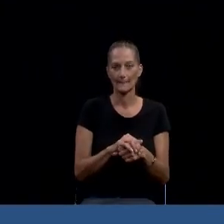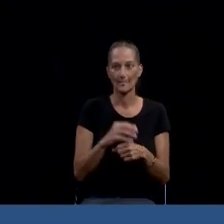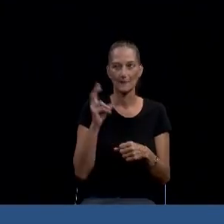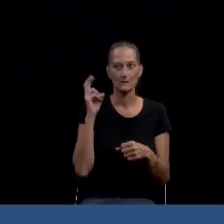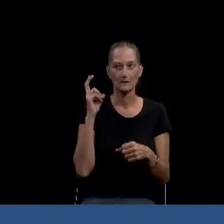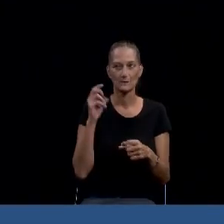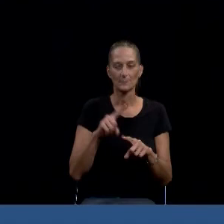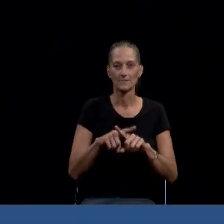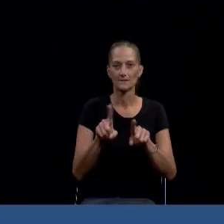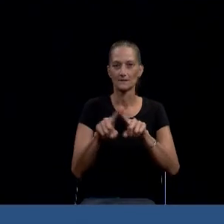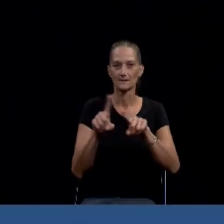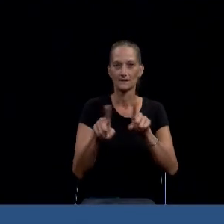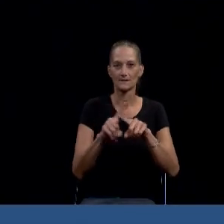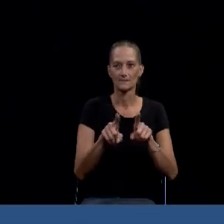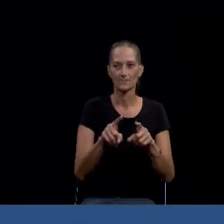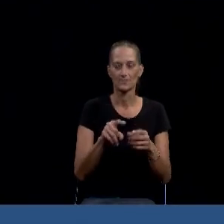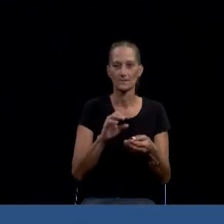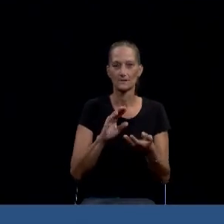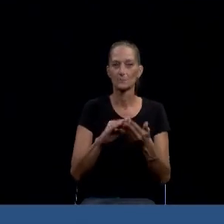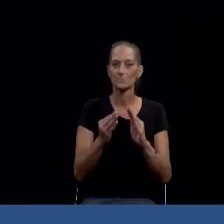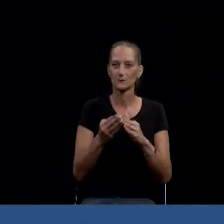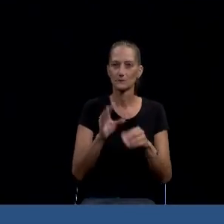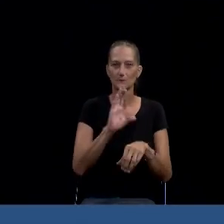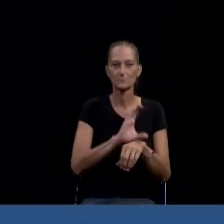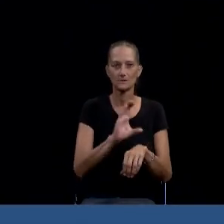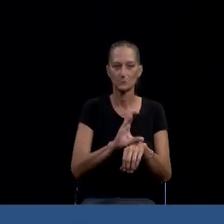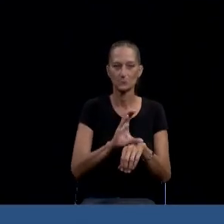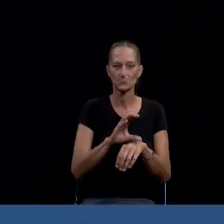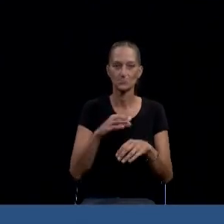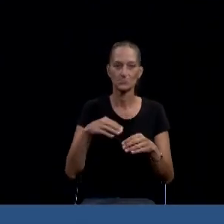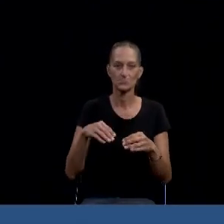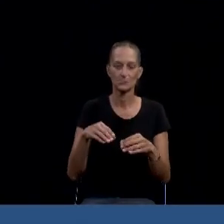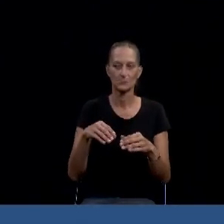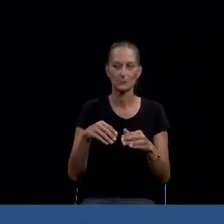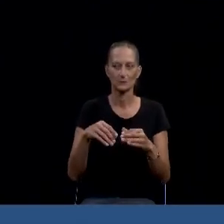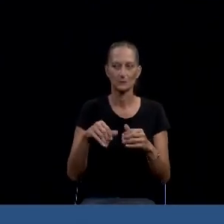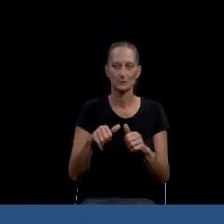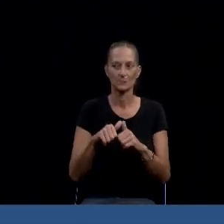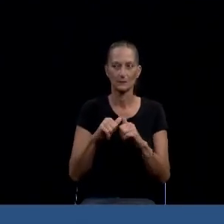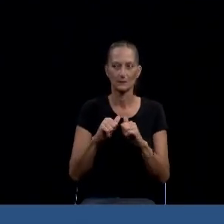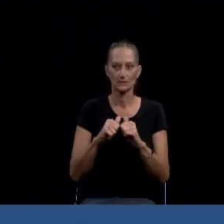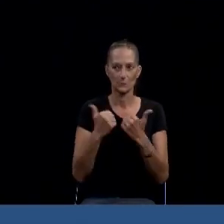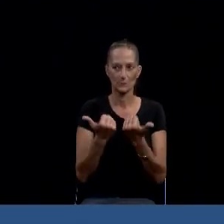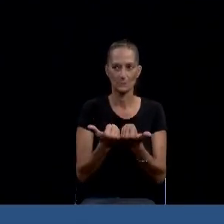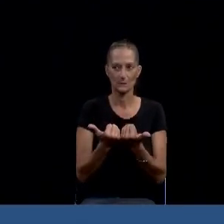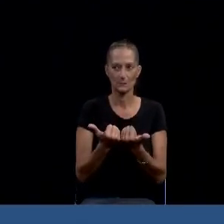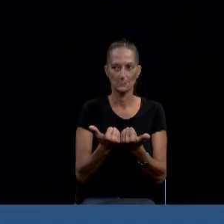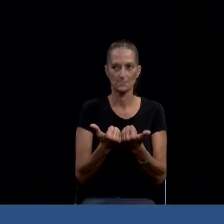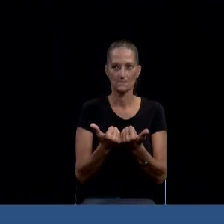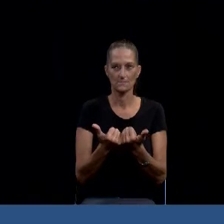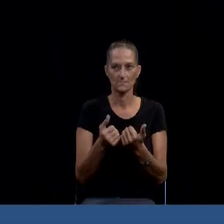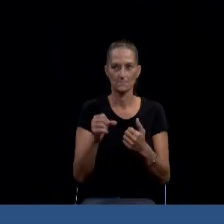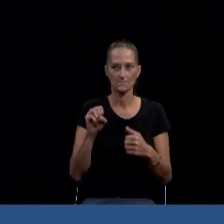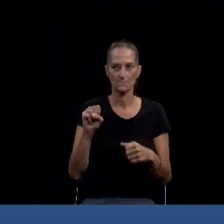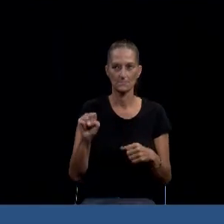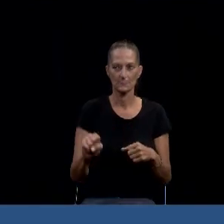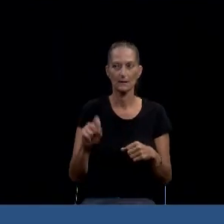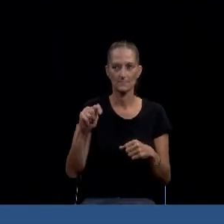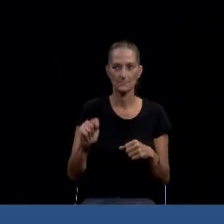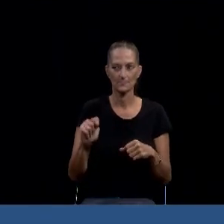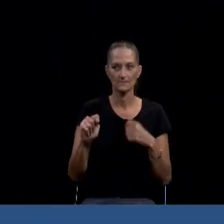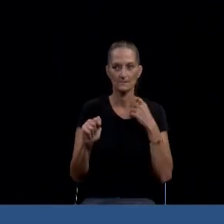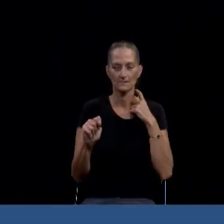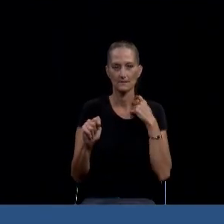neighborhood association, like we did with South Terrace, but I would really welcome opportunities where it would have been